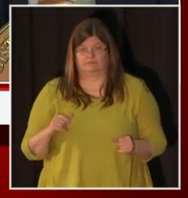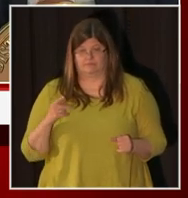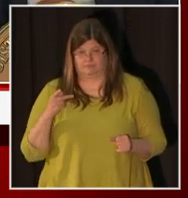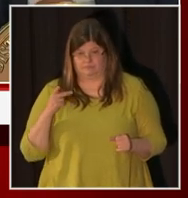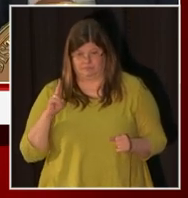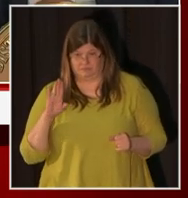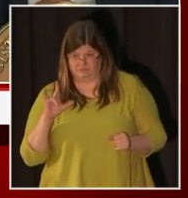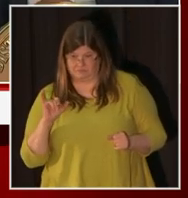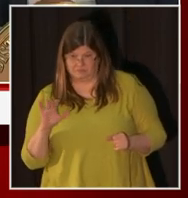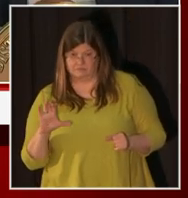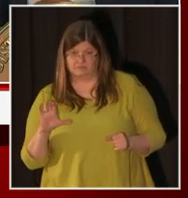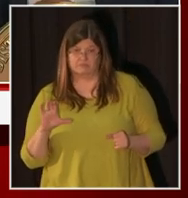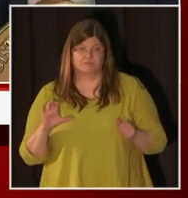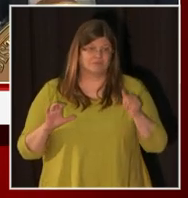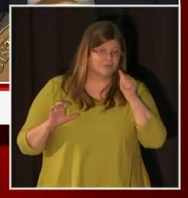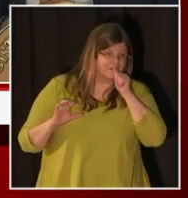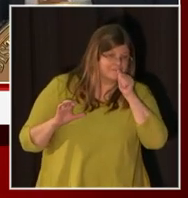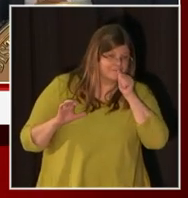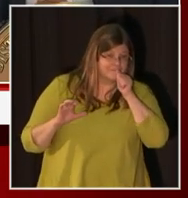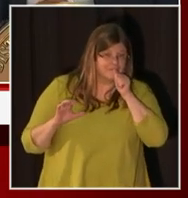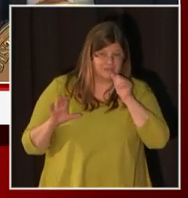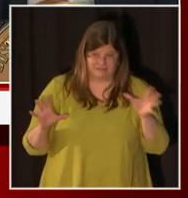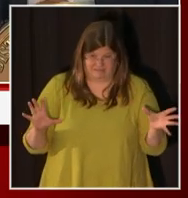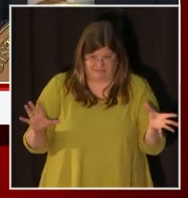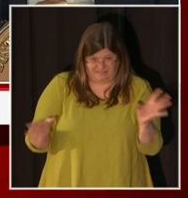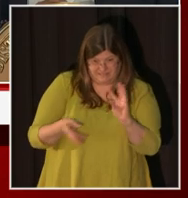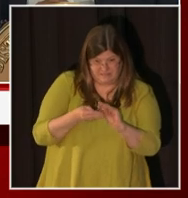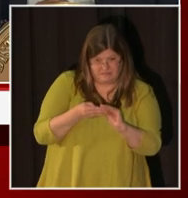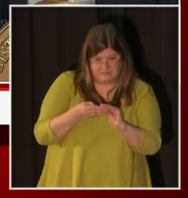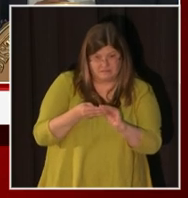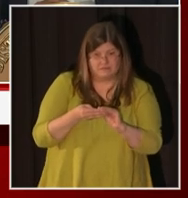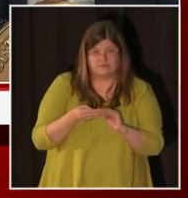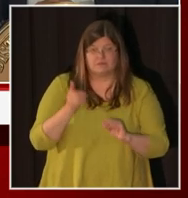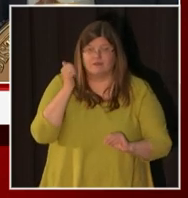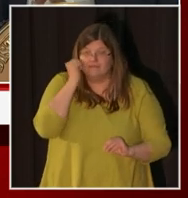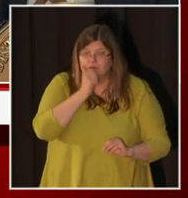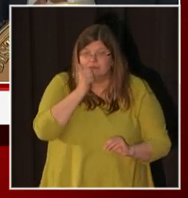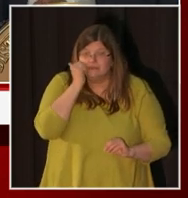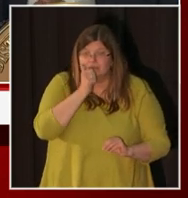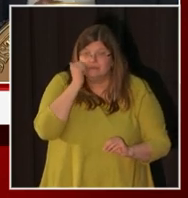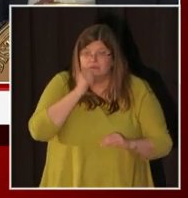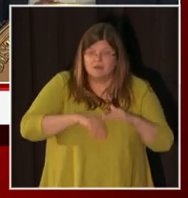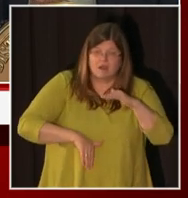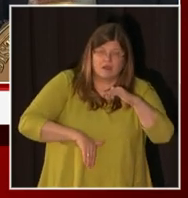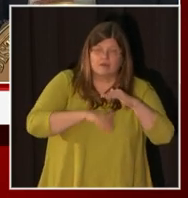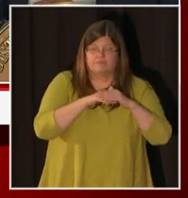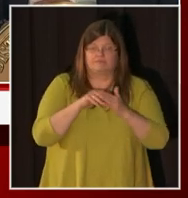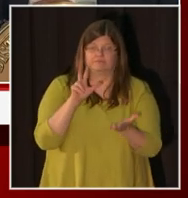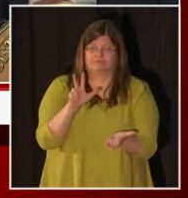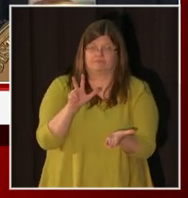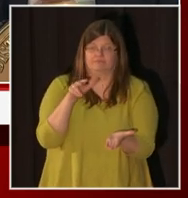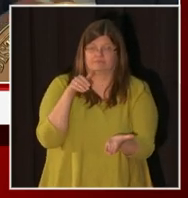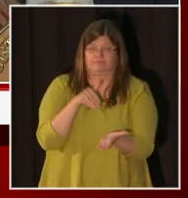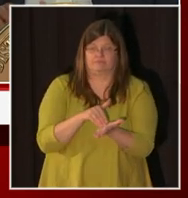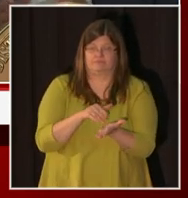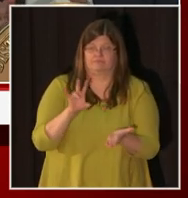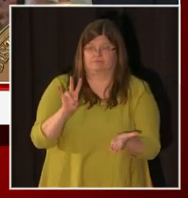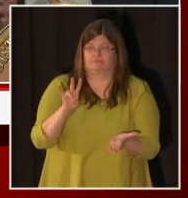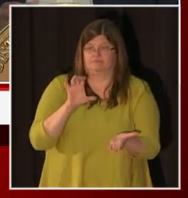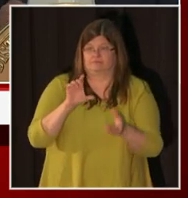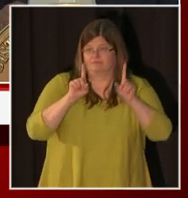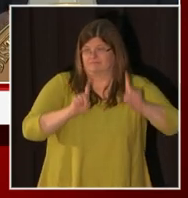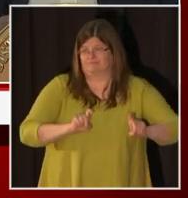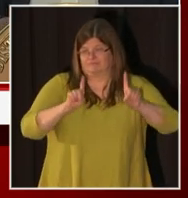run 3,700 tests per day. And just yesterday, we learned that our public health lab will receive a